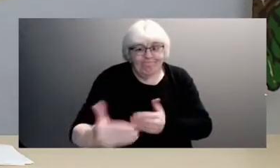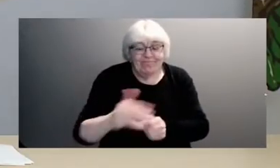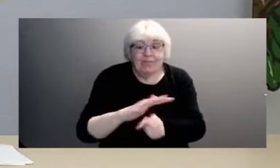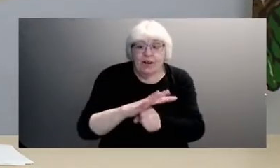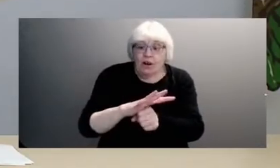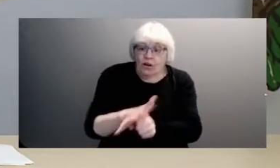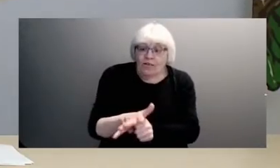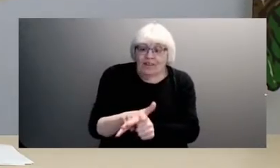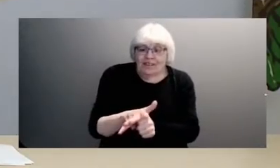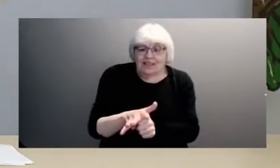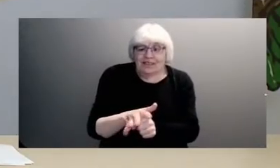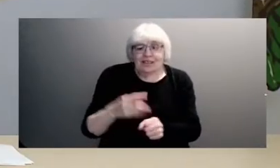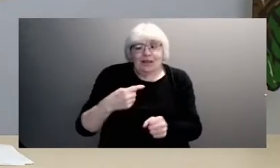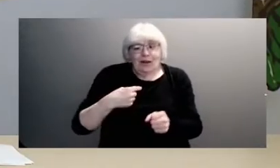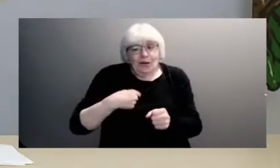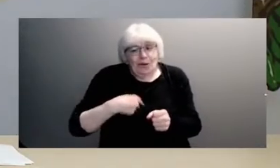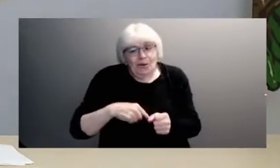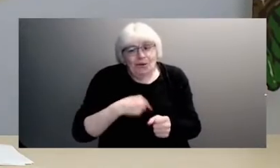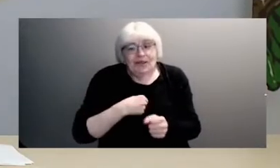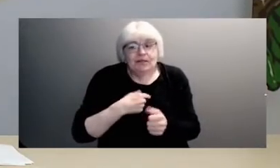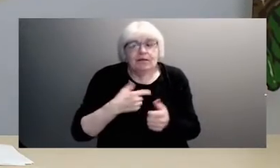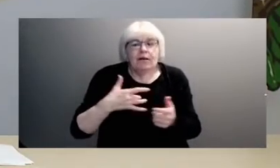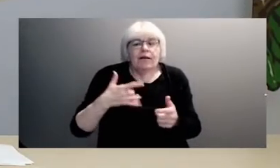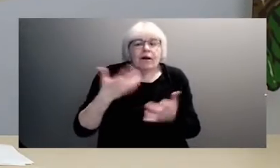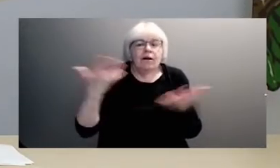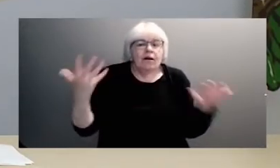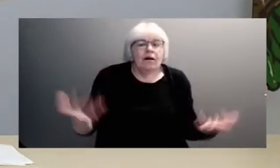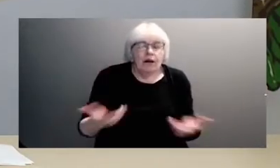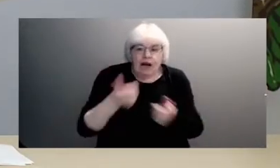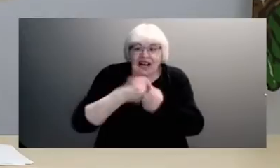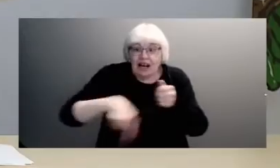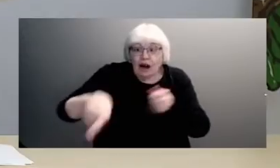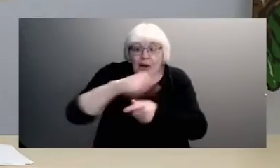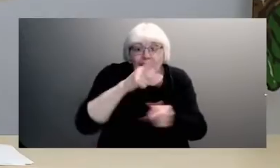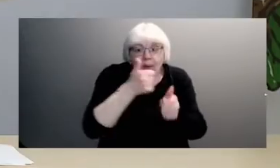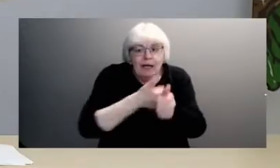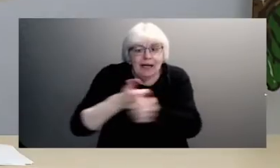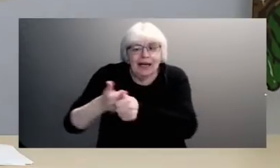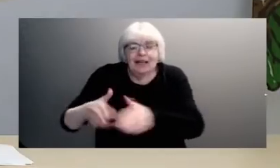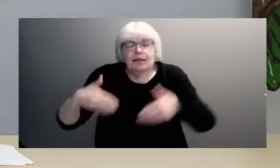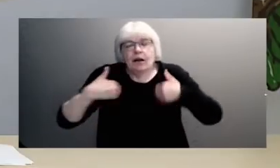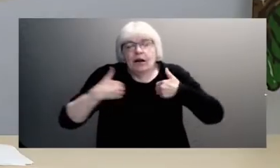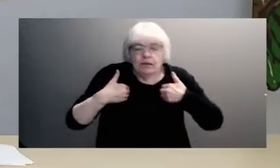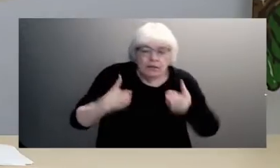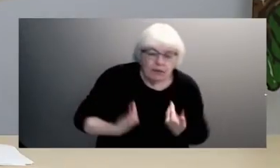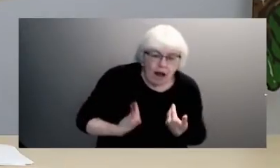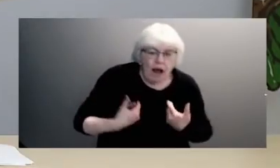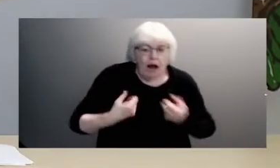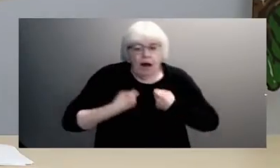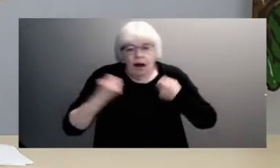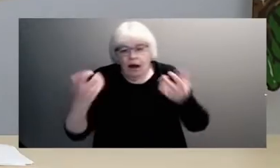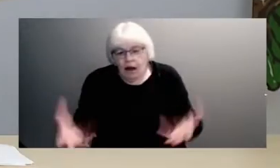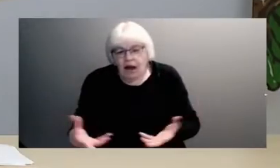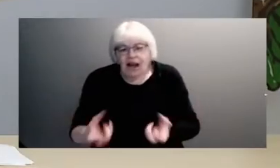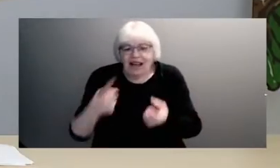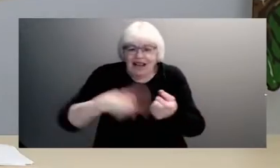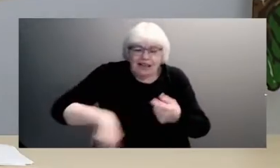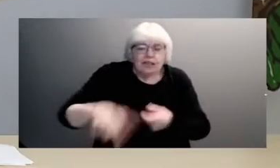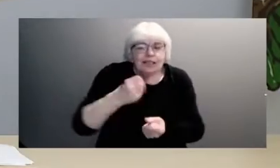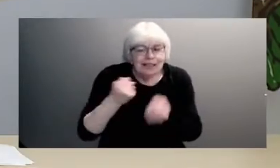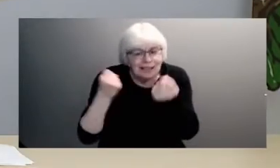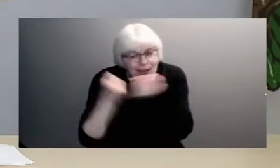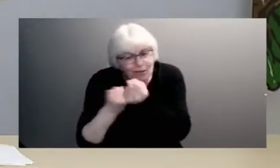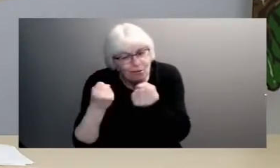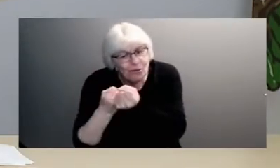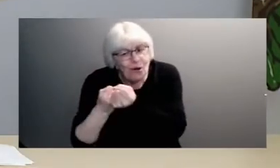it, let us continue to support one another and continue to be patient and kind. Thank you. So I'll